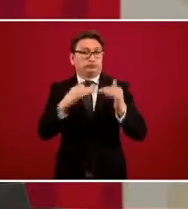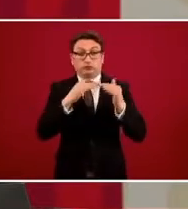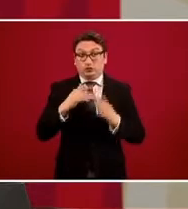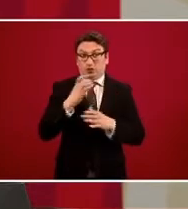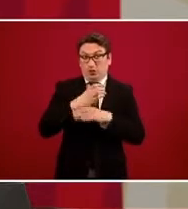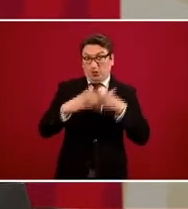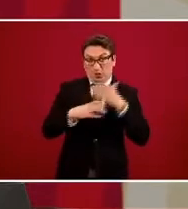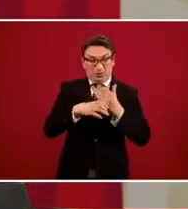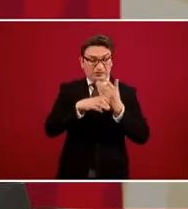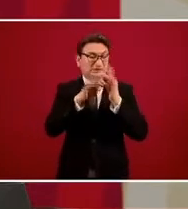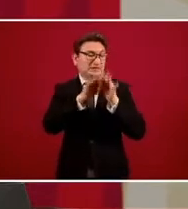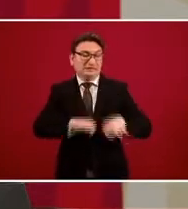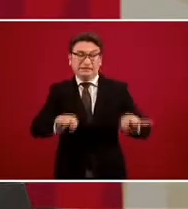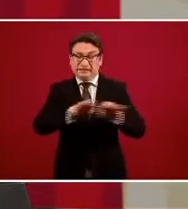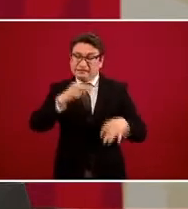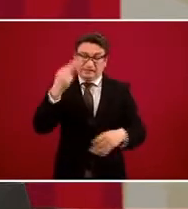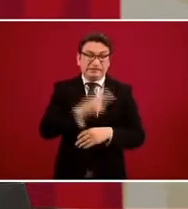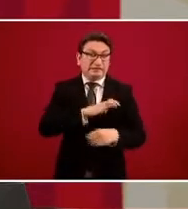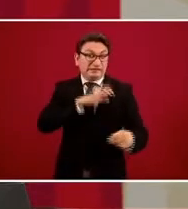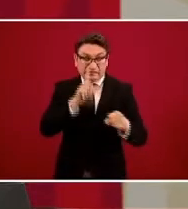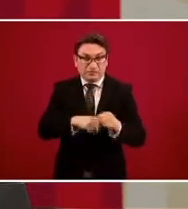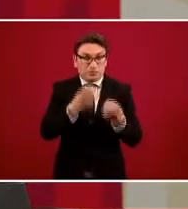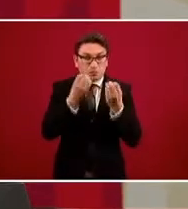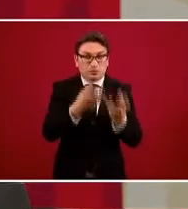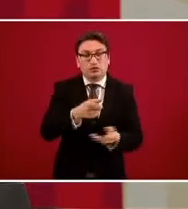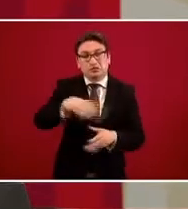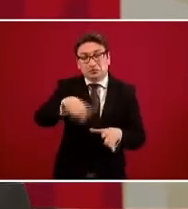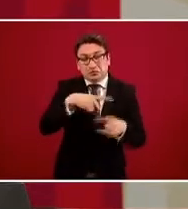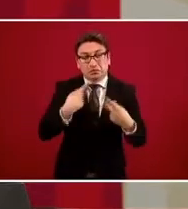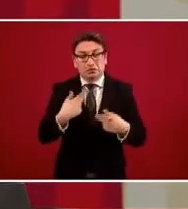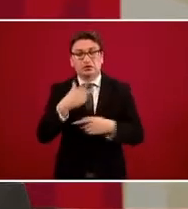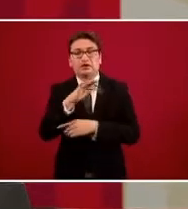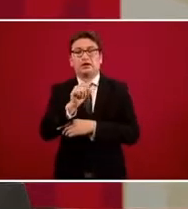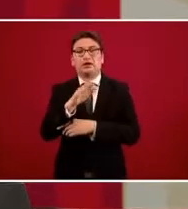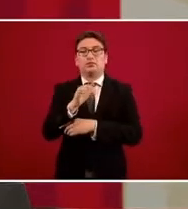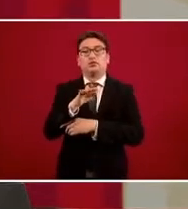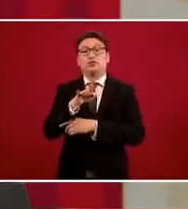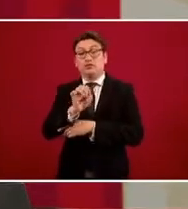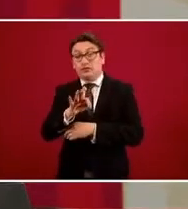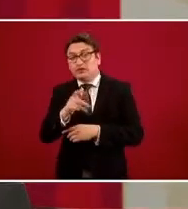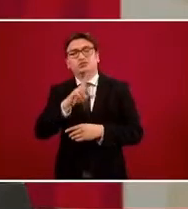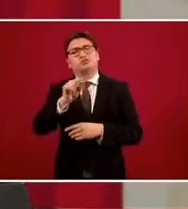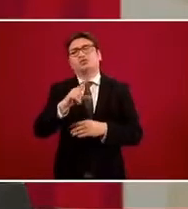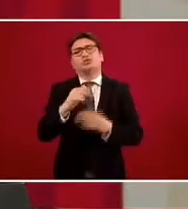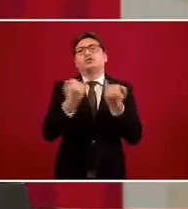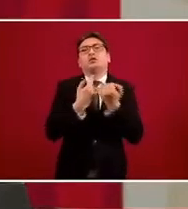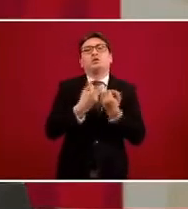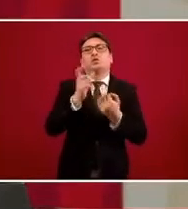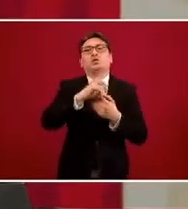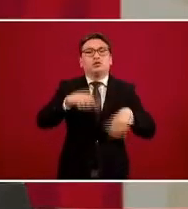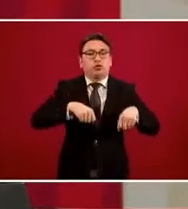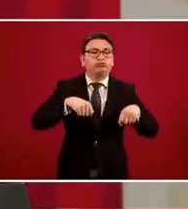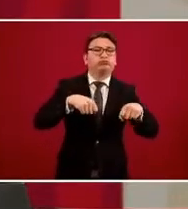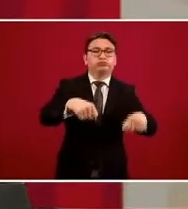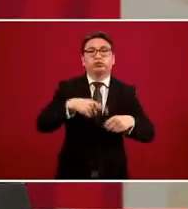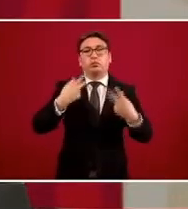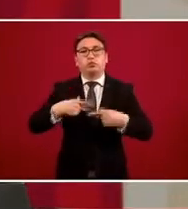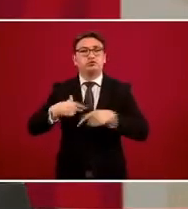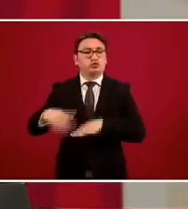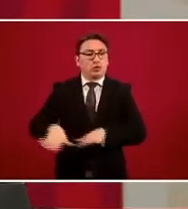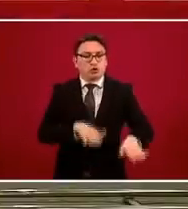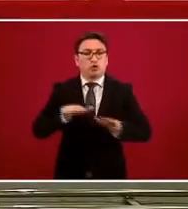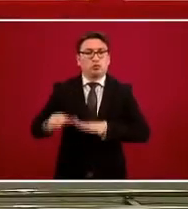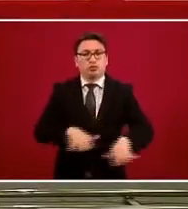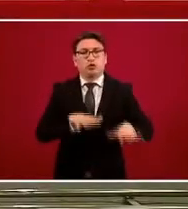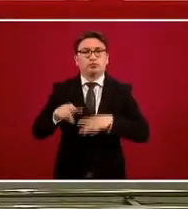for hospitals. The medical measures, the prevention measures are the same. They do not require